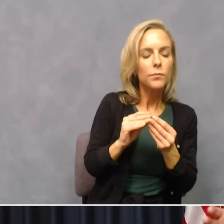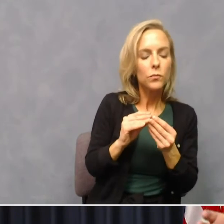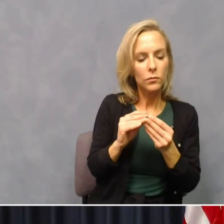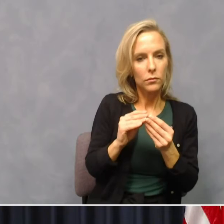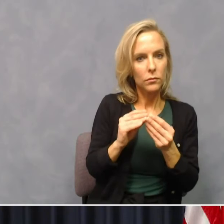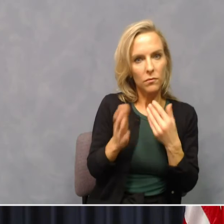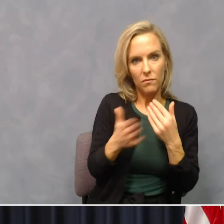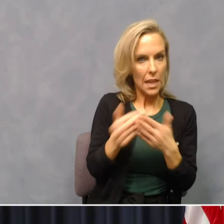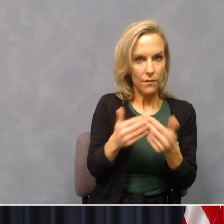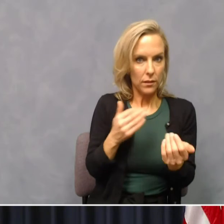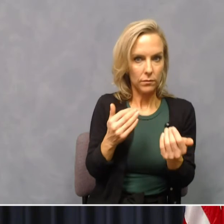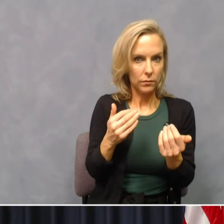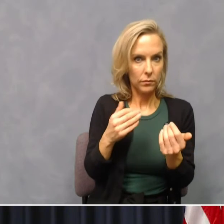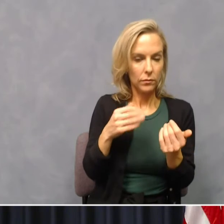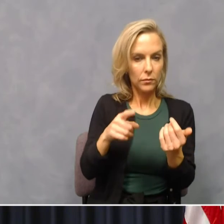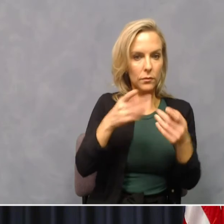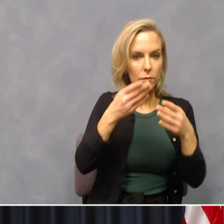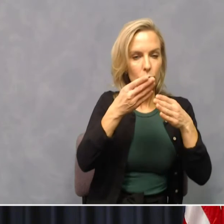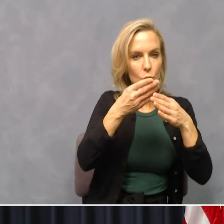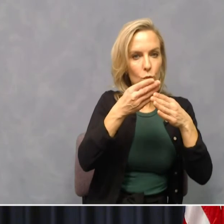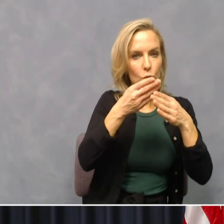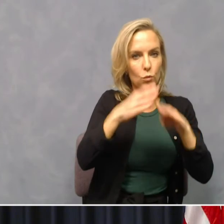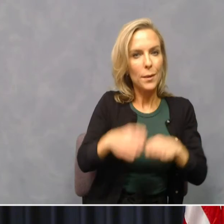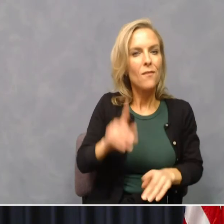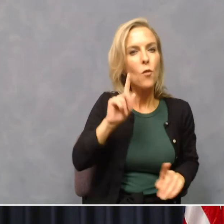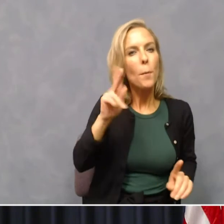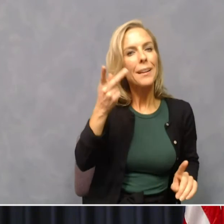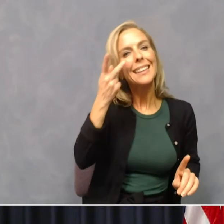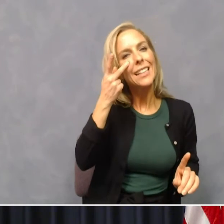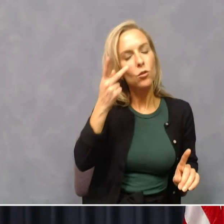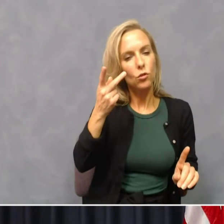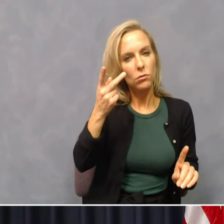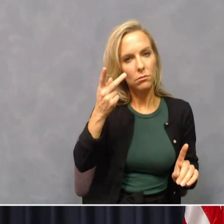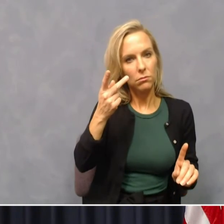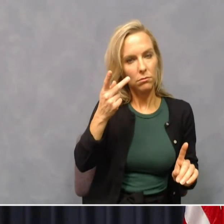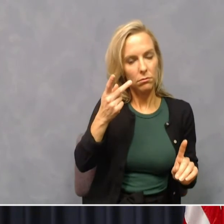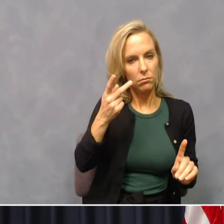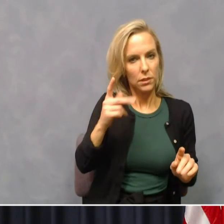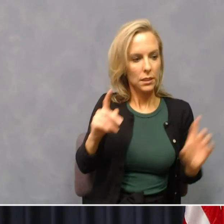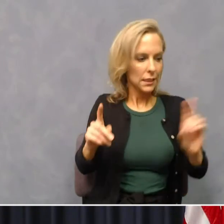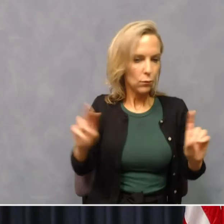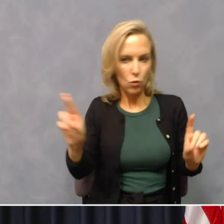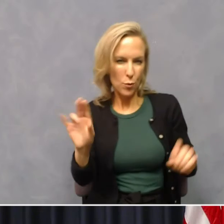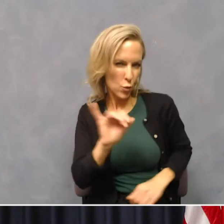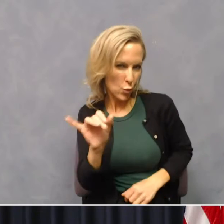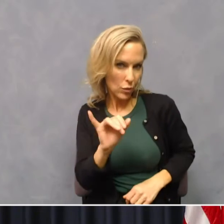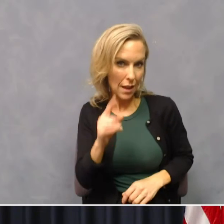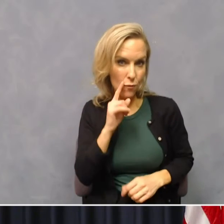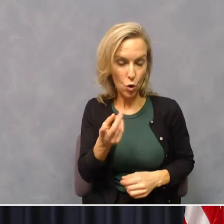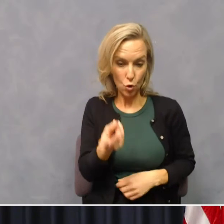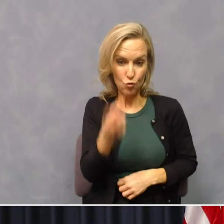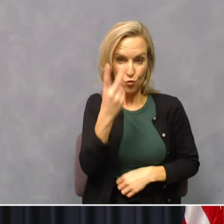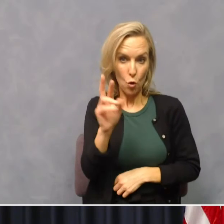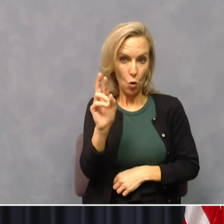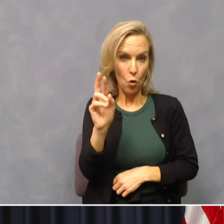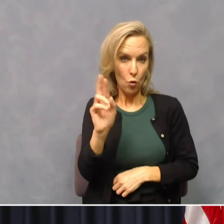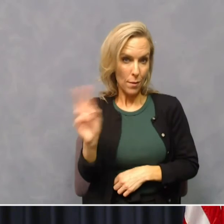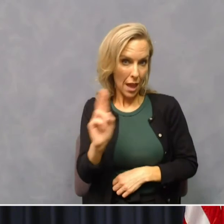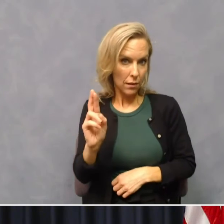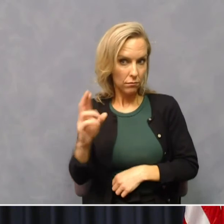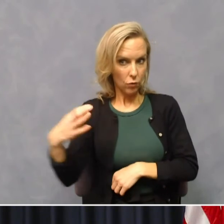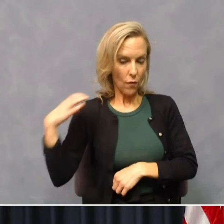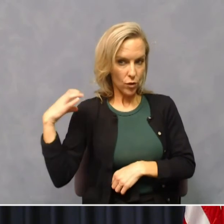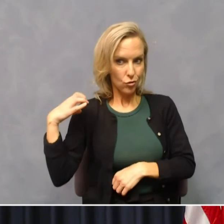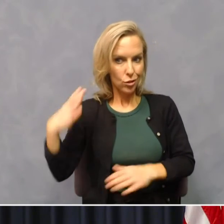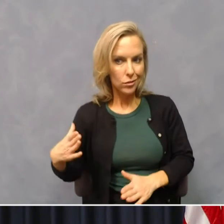even that breaks out in political parties. And so having 2 Republican office holders and our